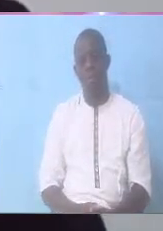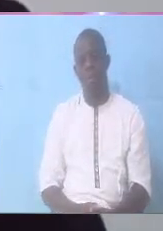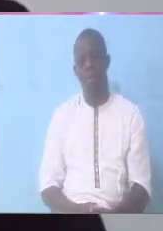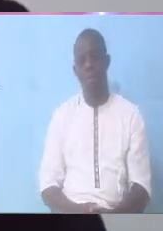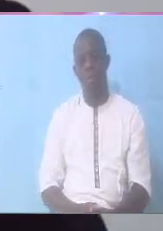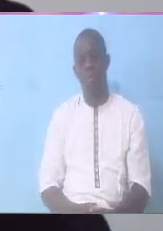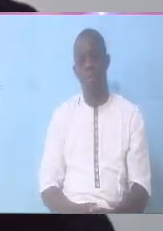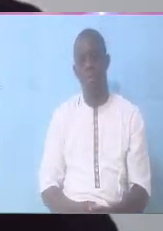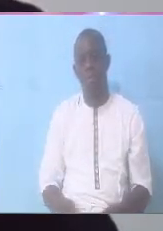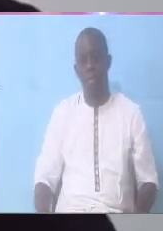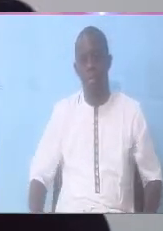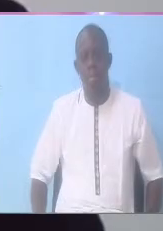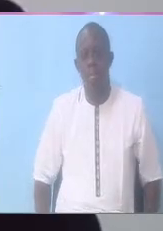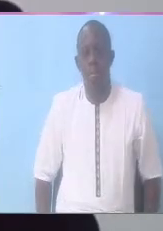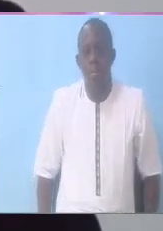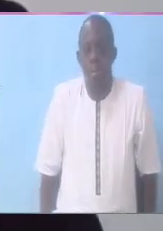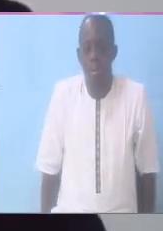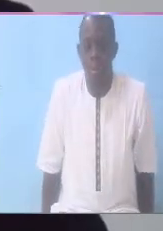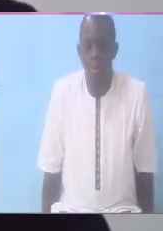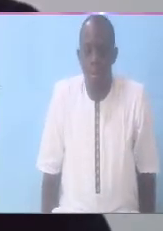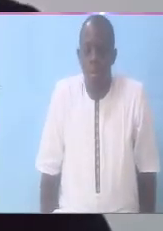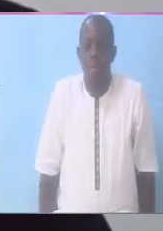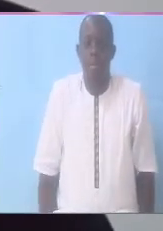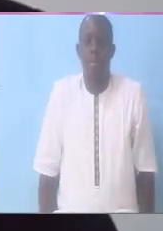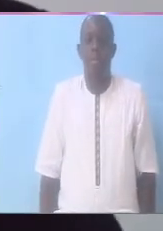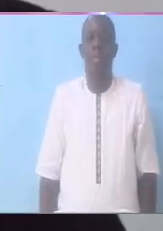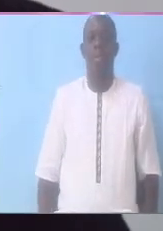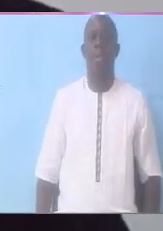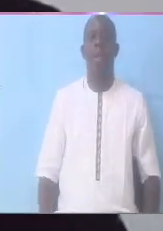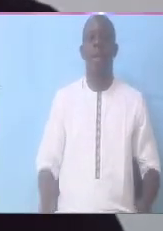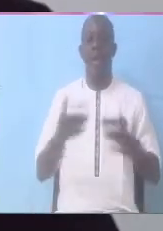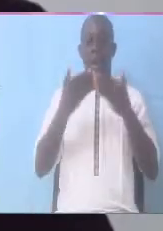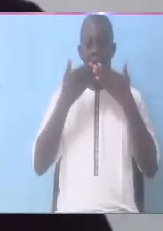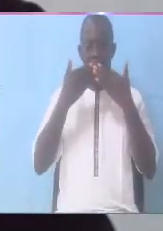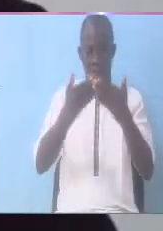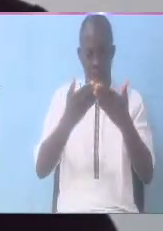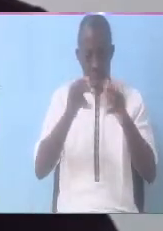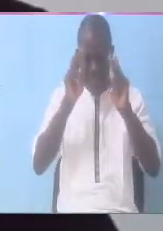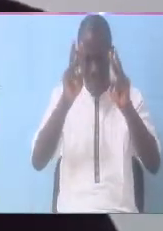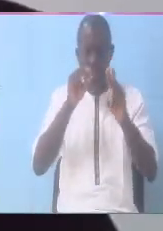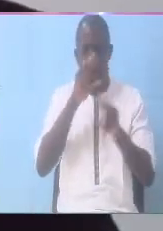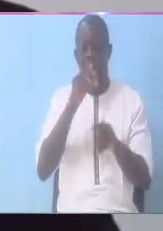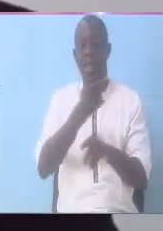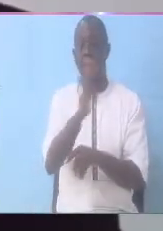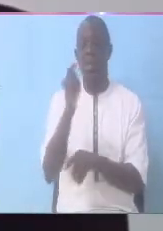telling him these people are mercenaries who came to took over his country, took over the country.